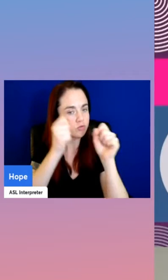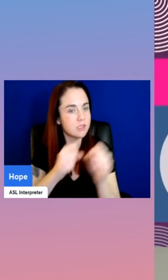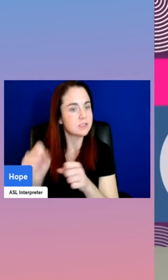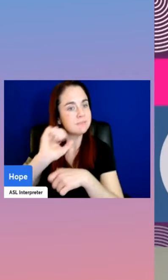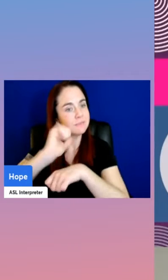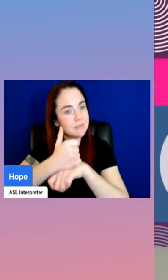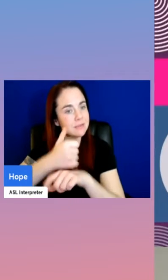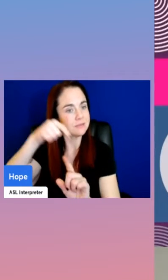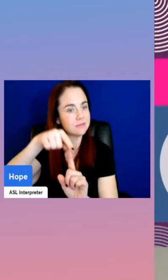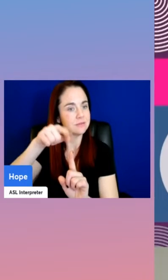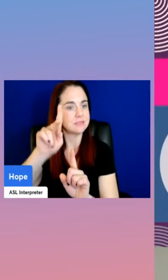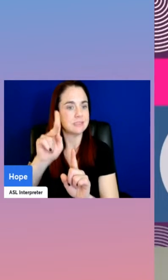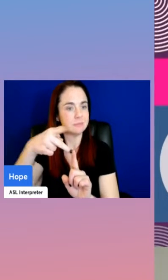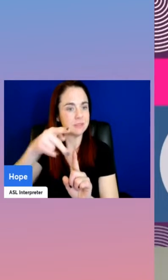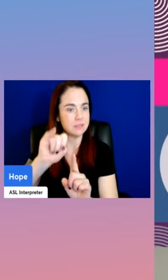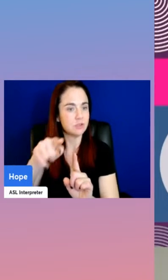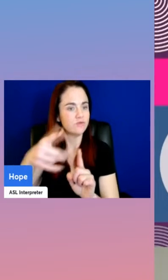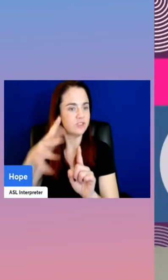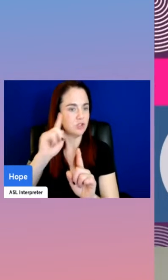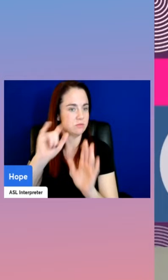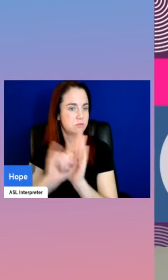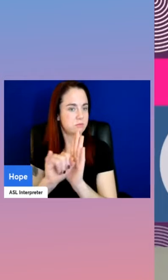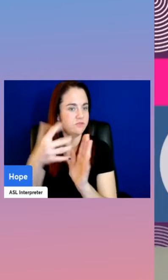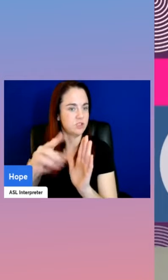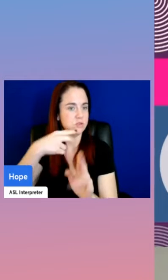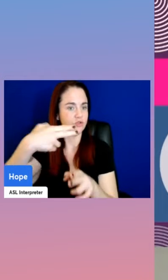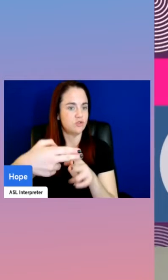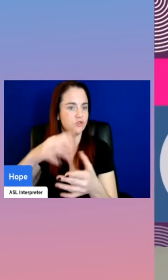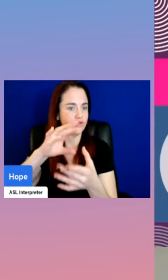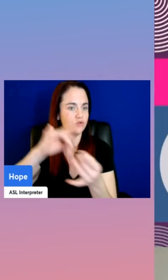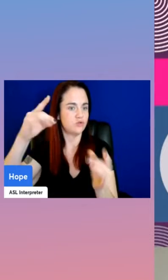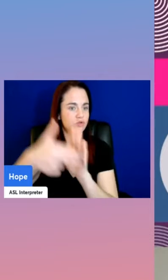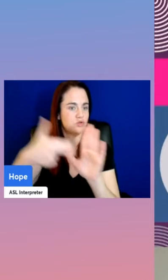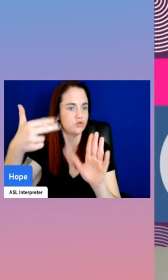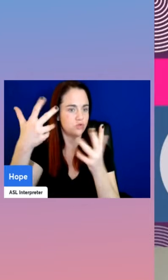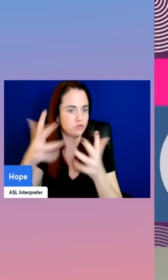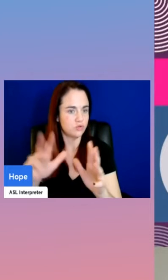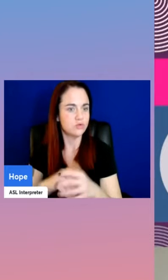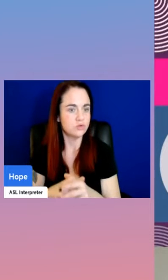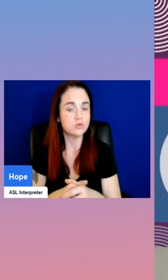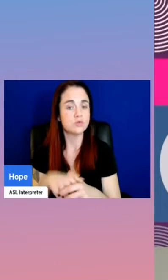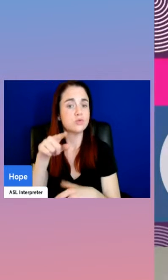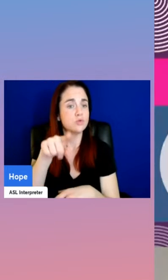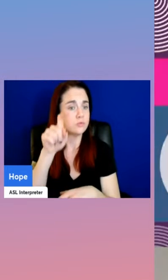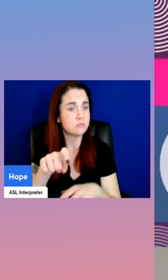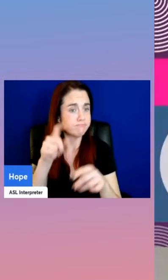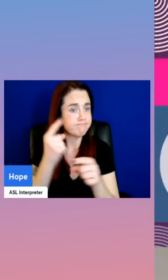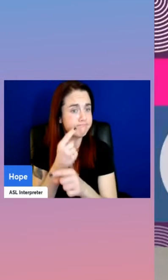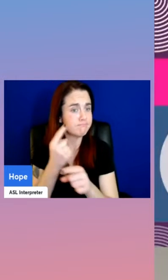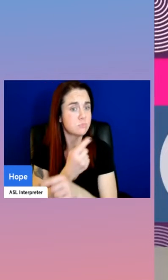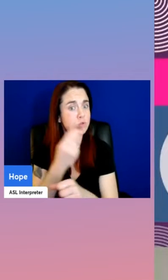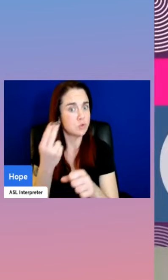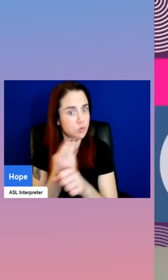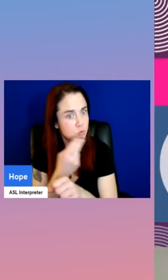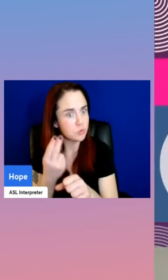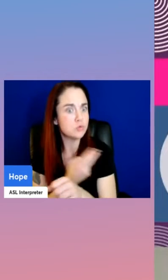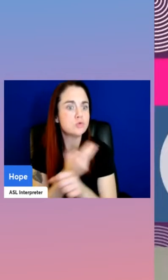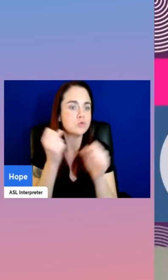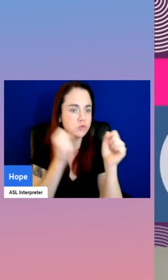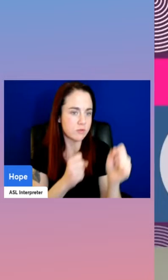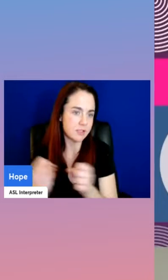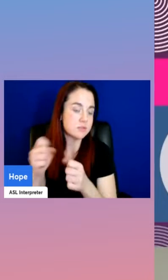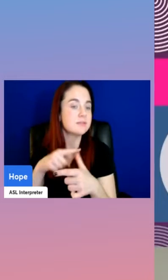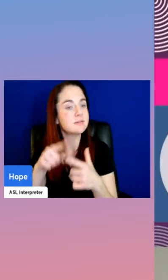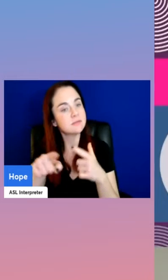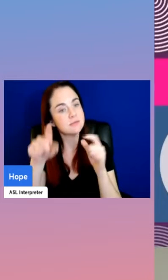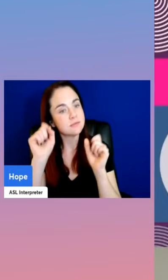select KPIs that you've already identified. You need to be able to appropriately use these strategies to be able